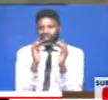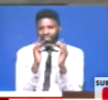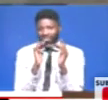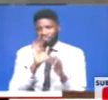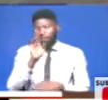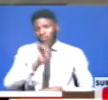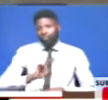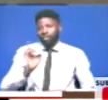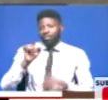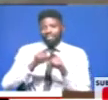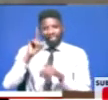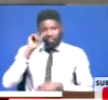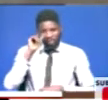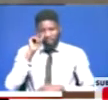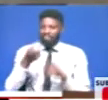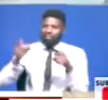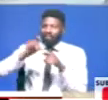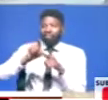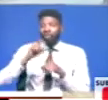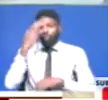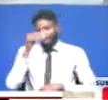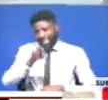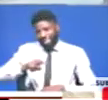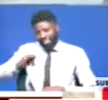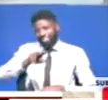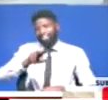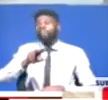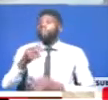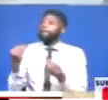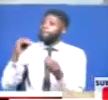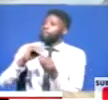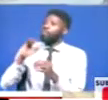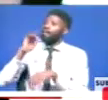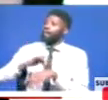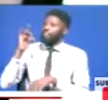online child sexual exploitation and abuse hot spots ndusamokami for prime edition